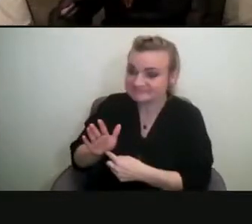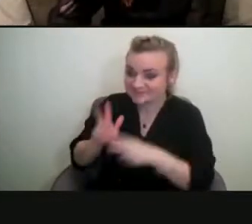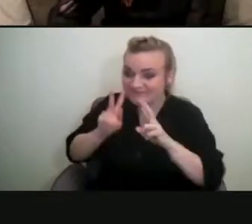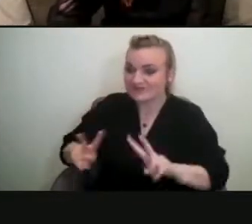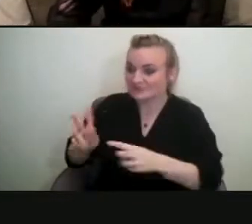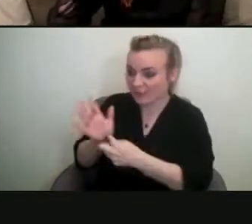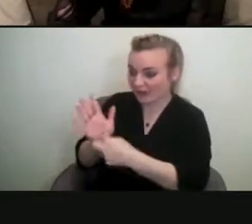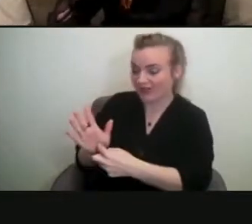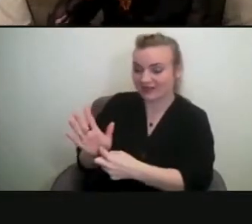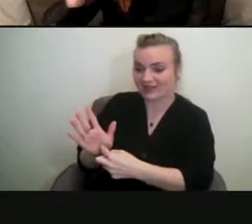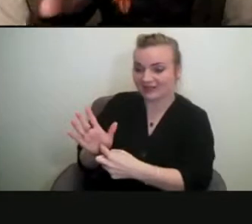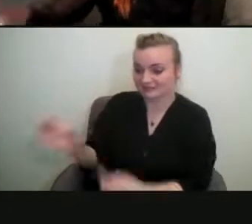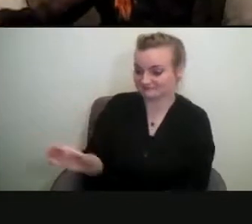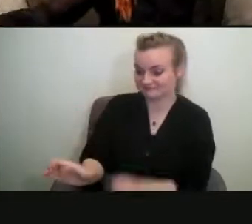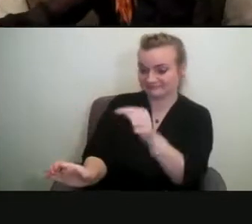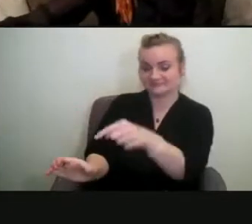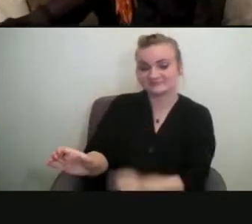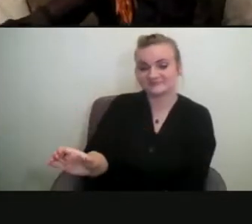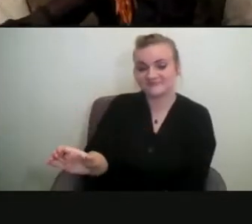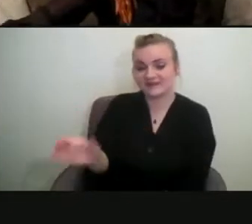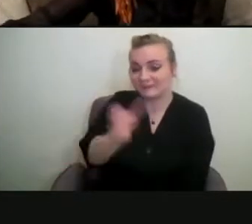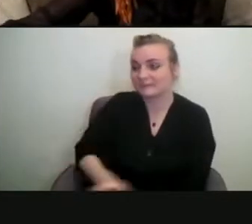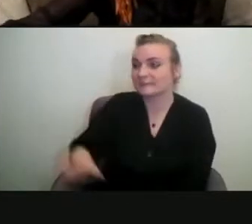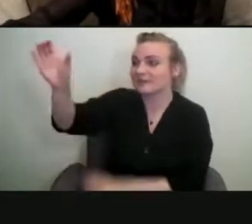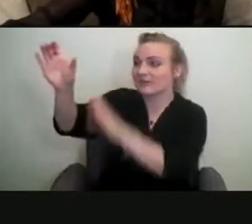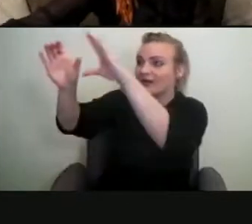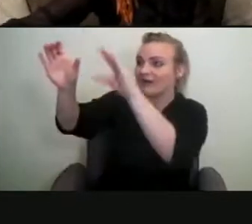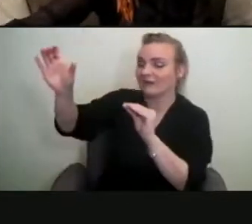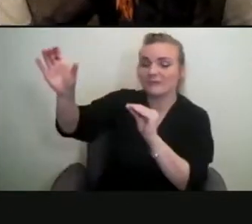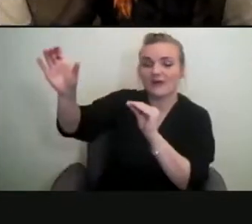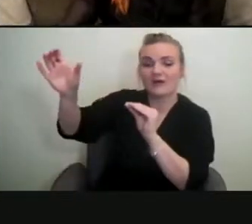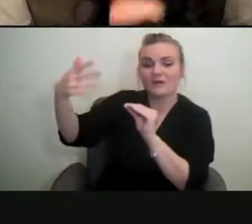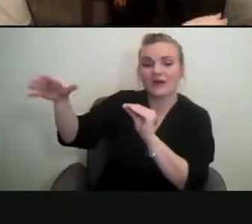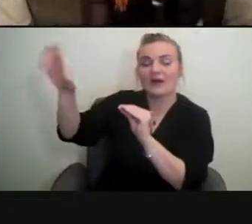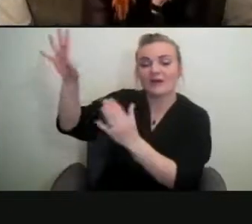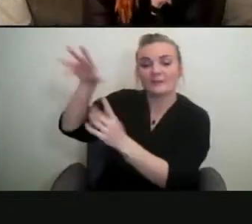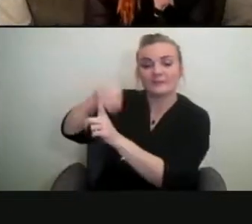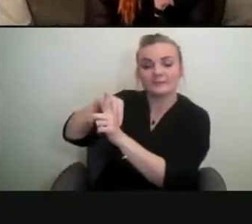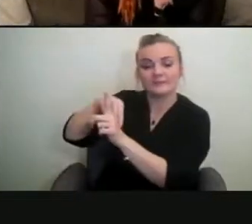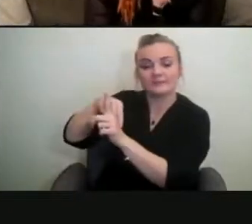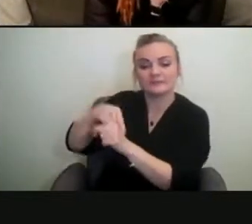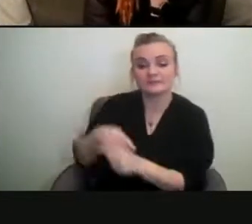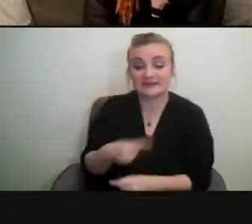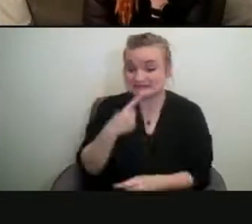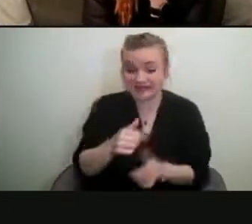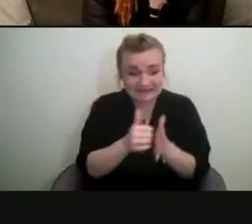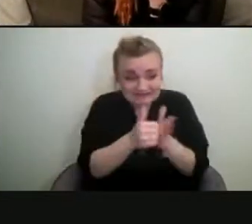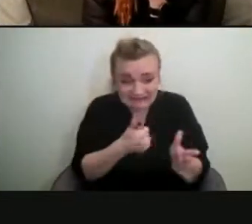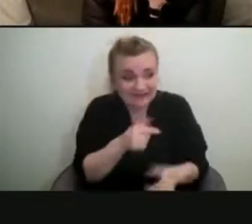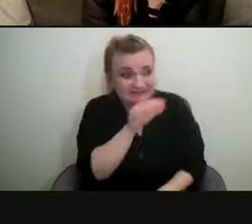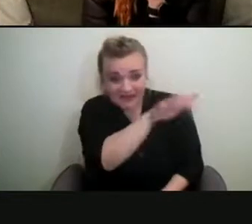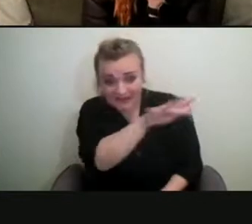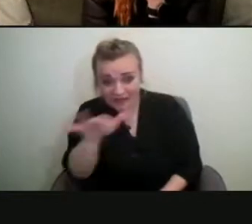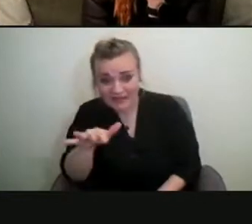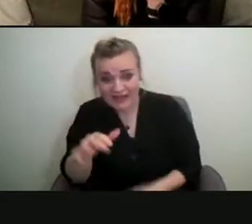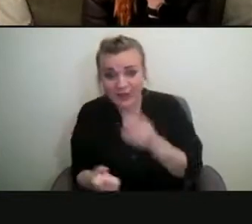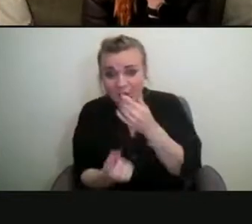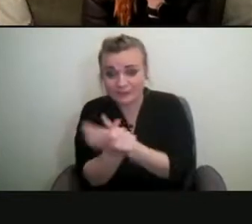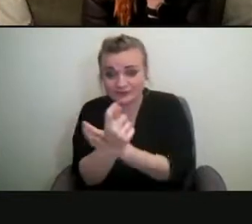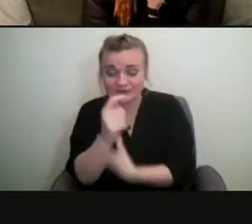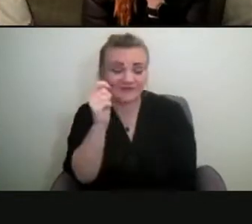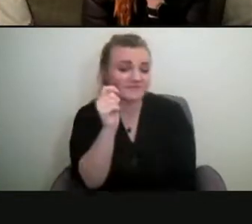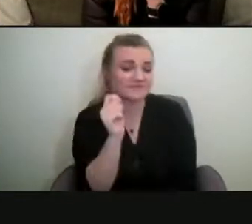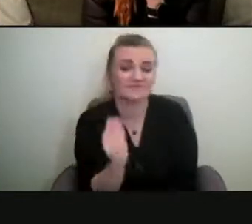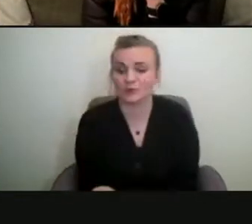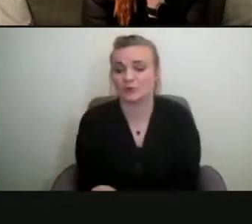very few of us in any kind of leadership position. As I said earlier, talent is out there, opportunity isn't.